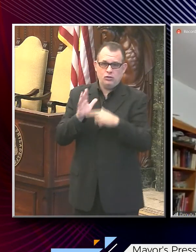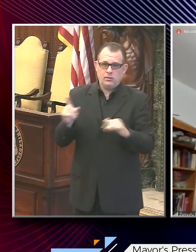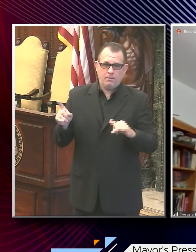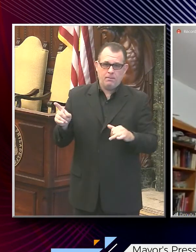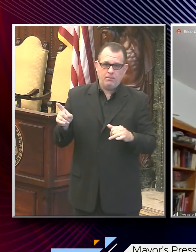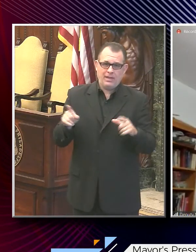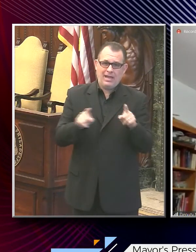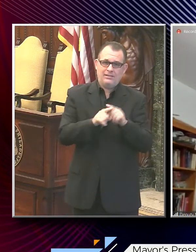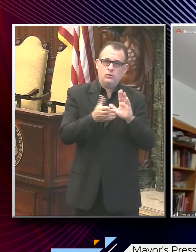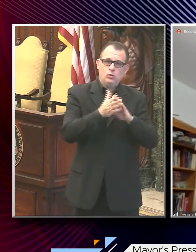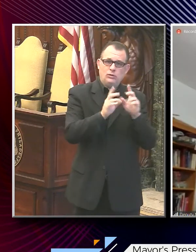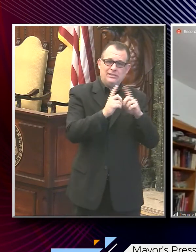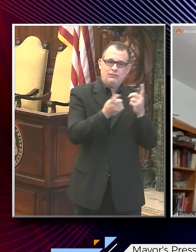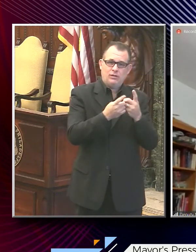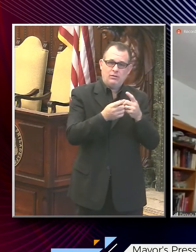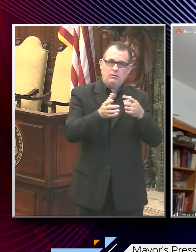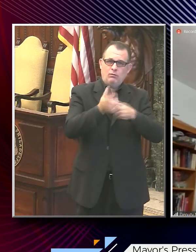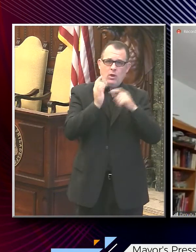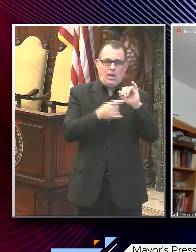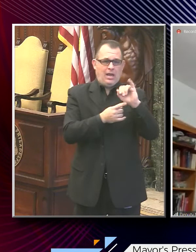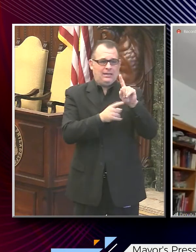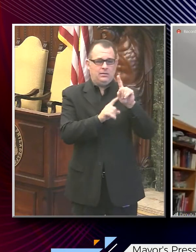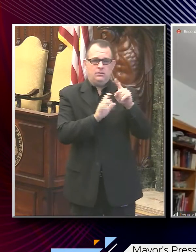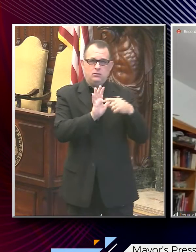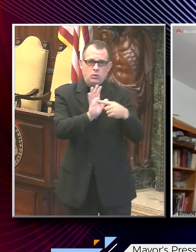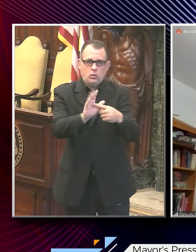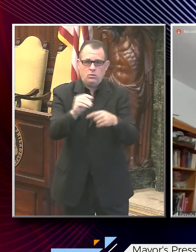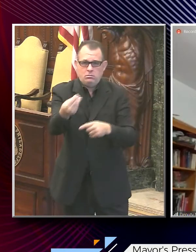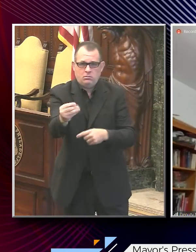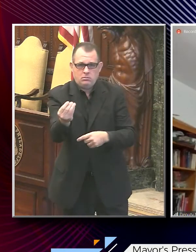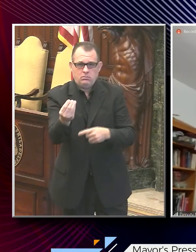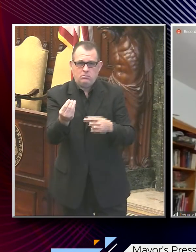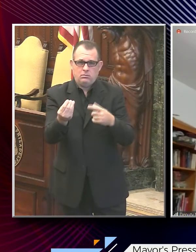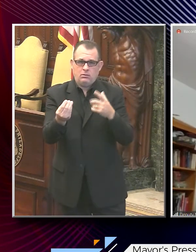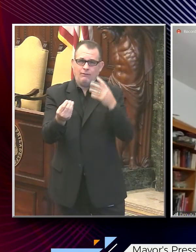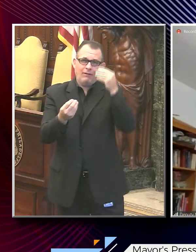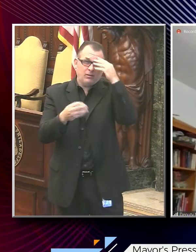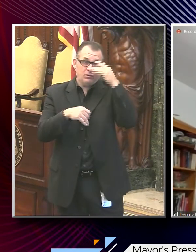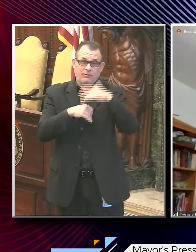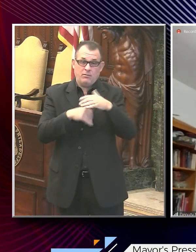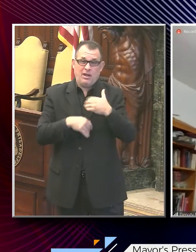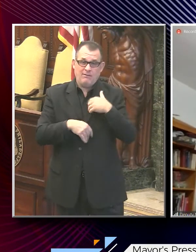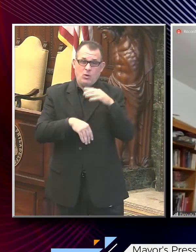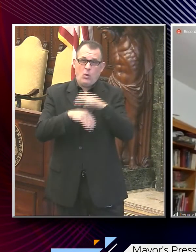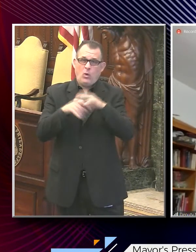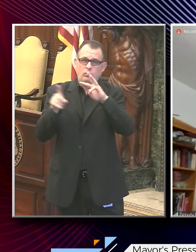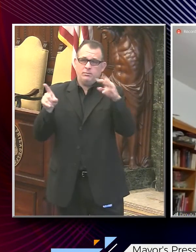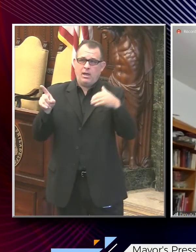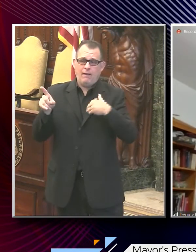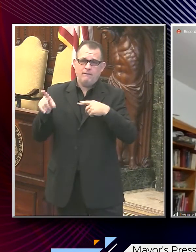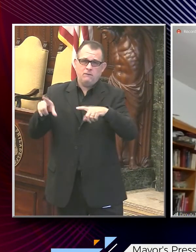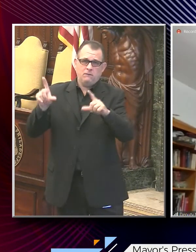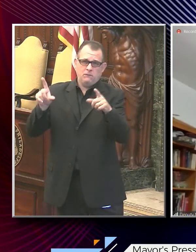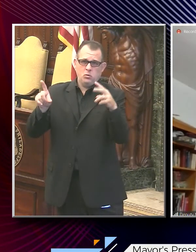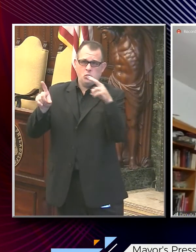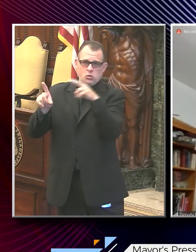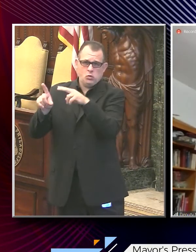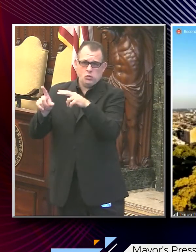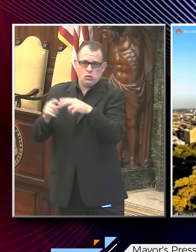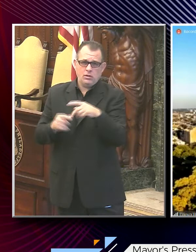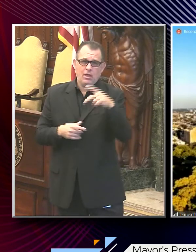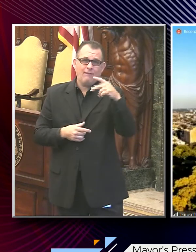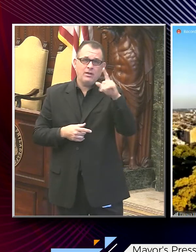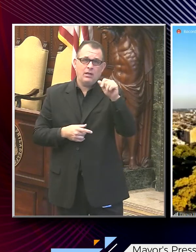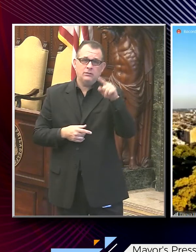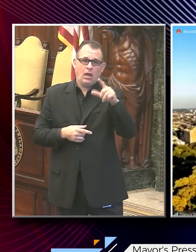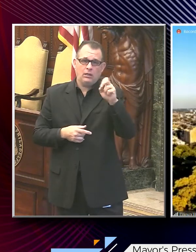of the requirement for IDs. But this will all be available. This information will be available on our website, phila.gov/food. Cool. Yeah, I was